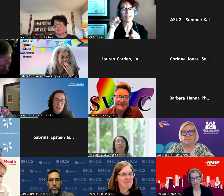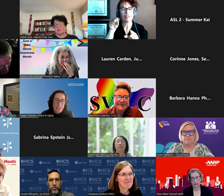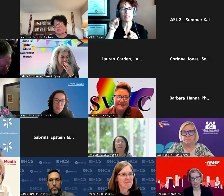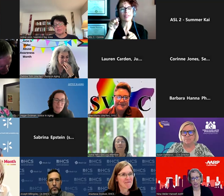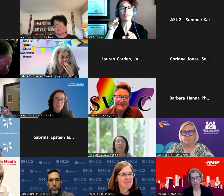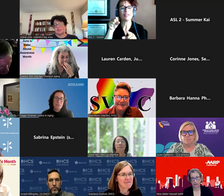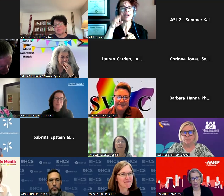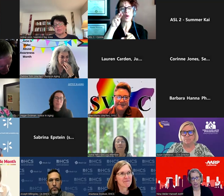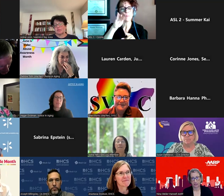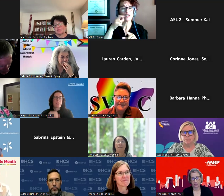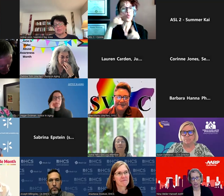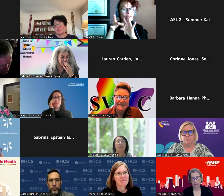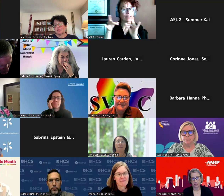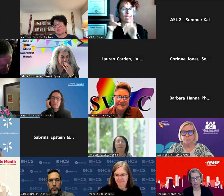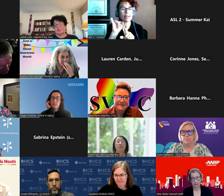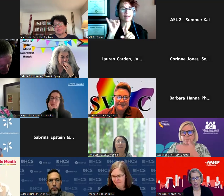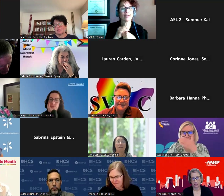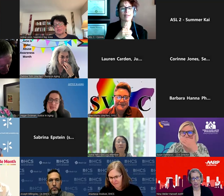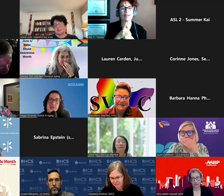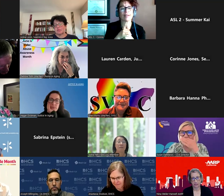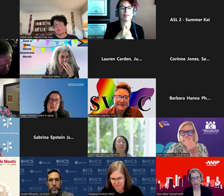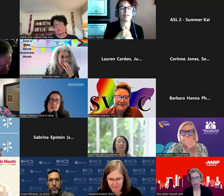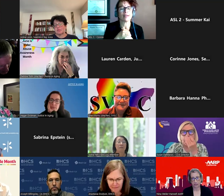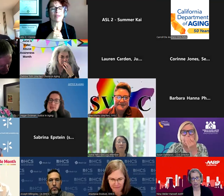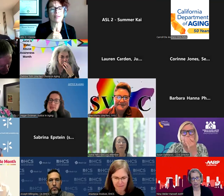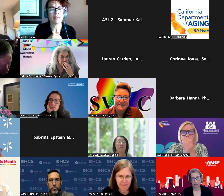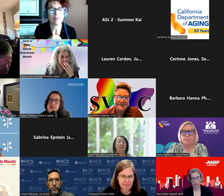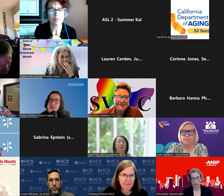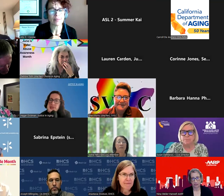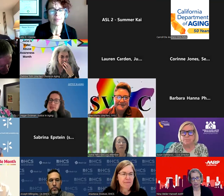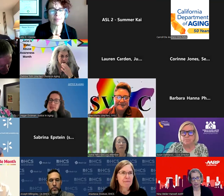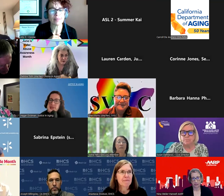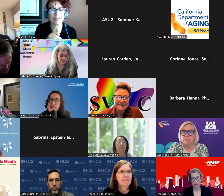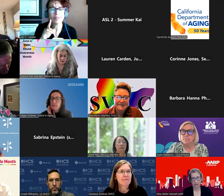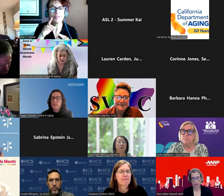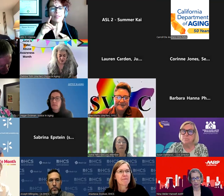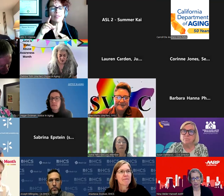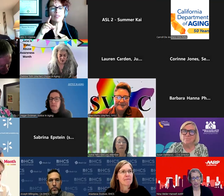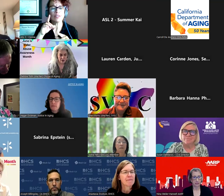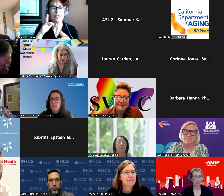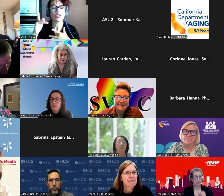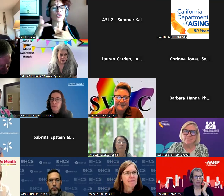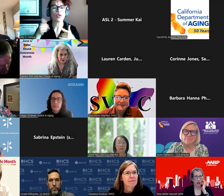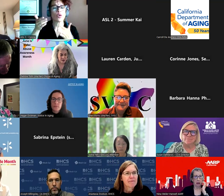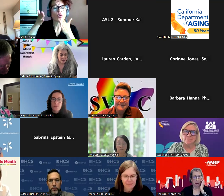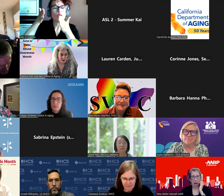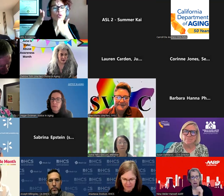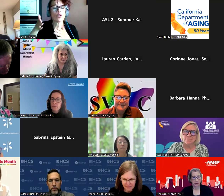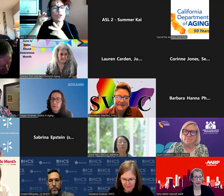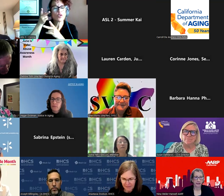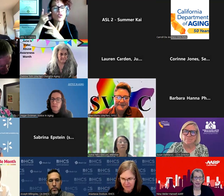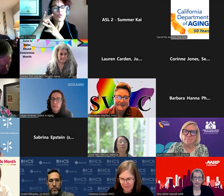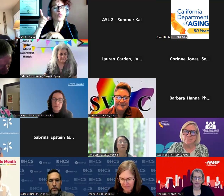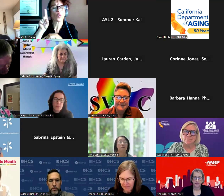summarize your comments as well? Yeah, both. Thank you, Hagar. Yeah, we are looking for somebody else to kind of take over